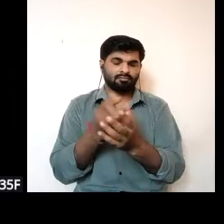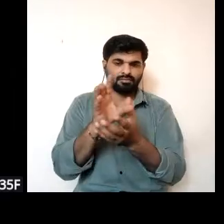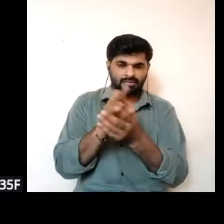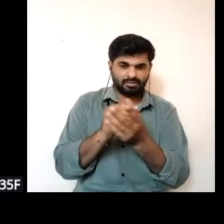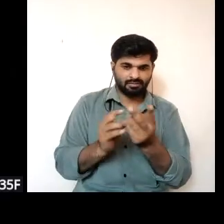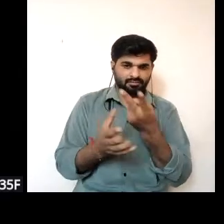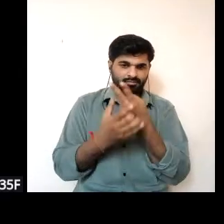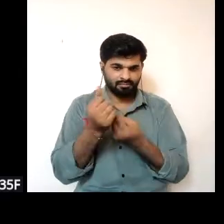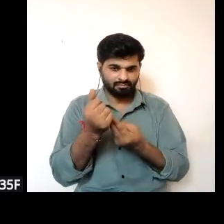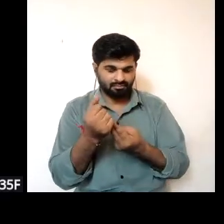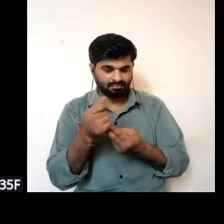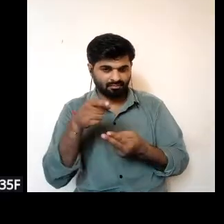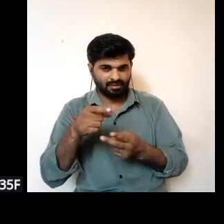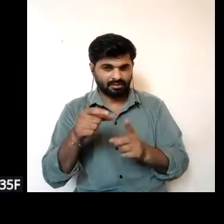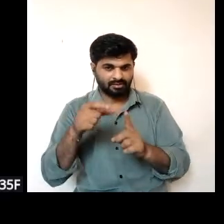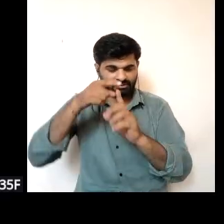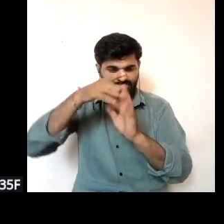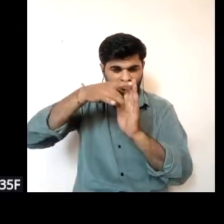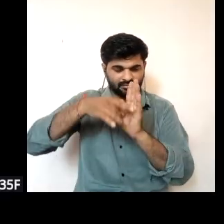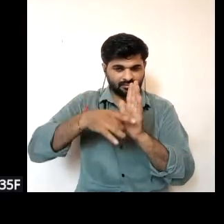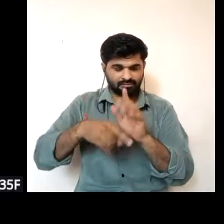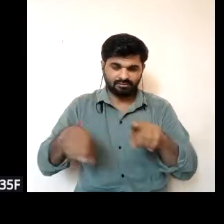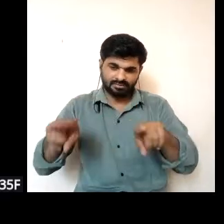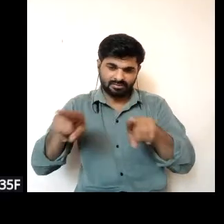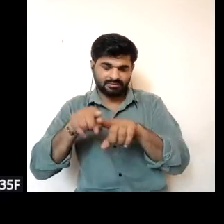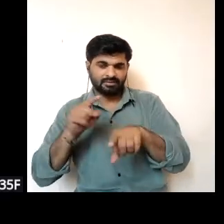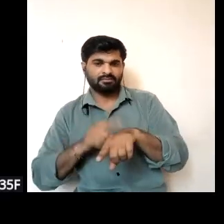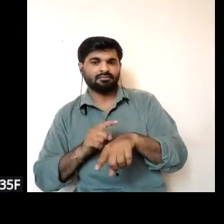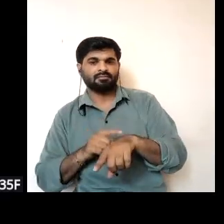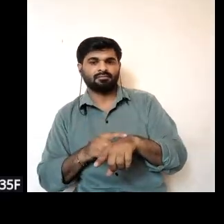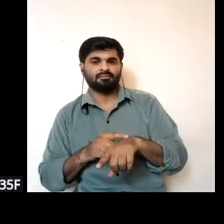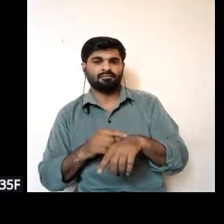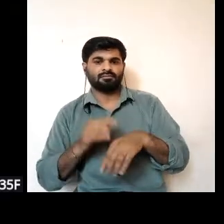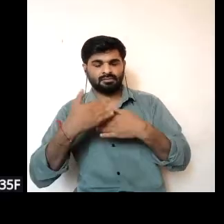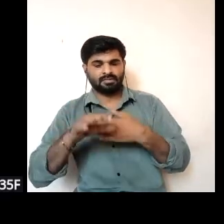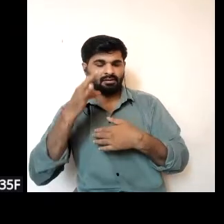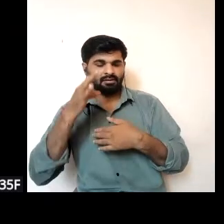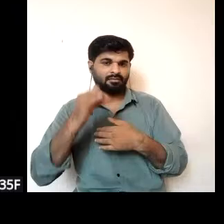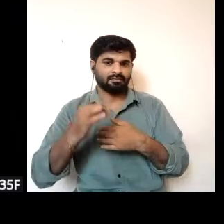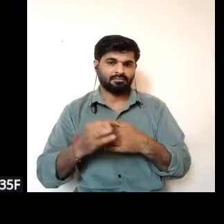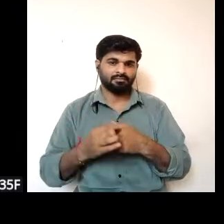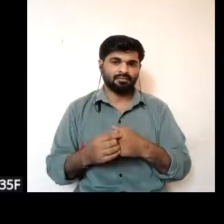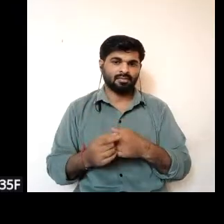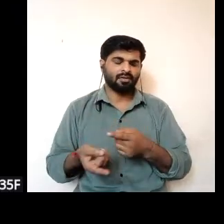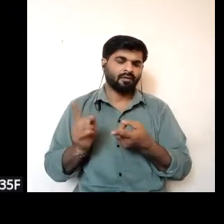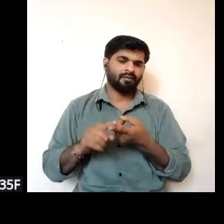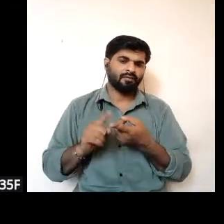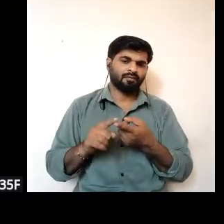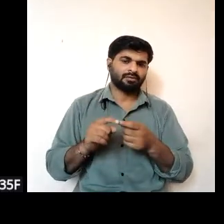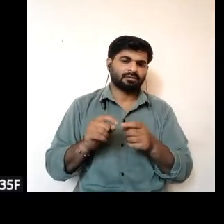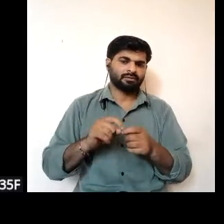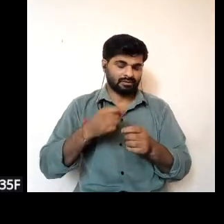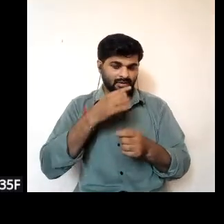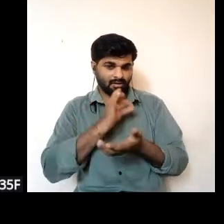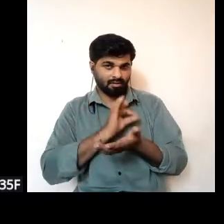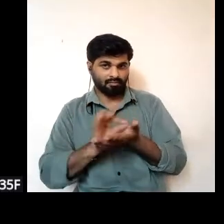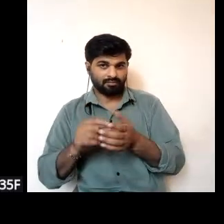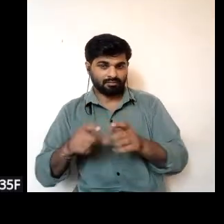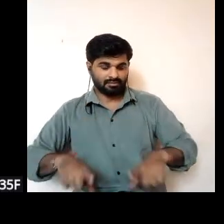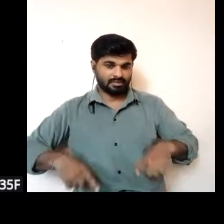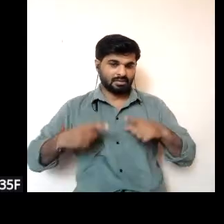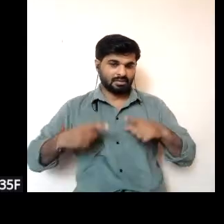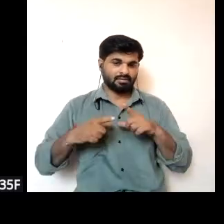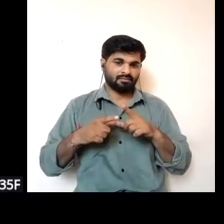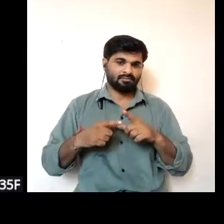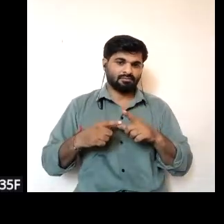into disability. At the same time, census is going to be important. And what we also realized, census was taking all kinds of data. It